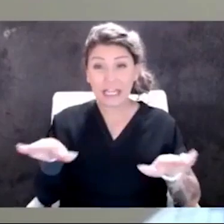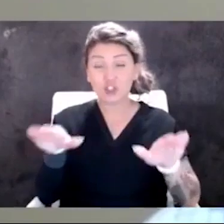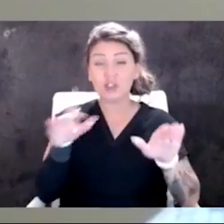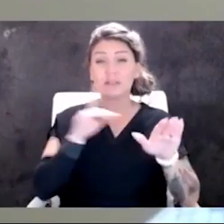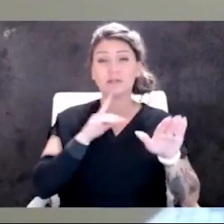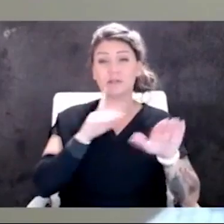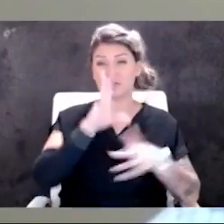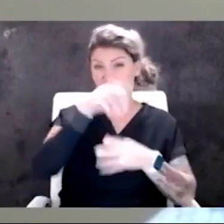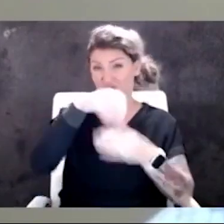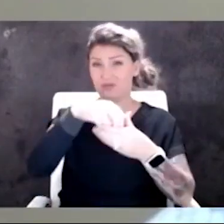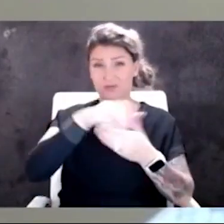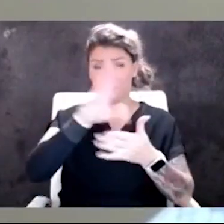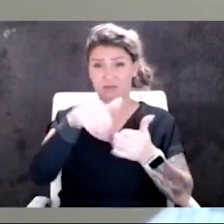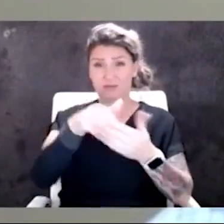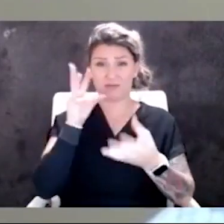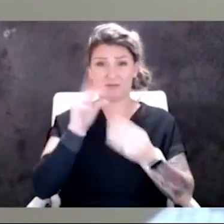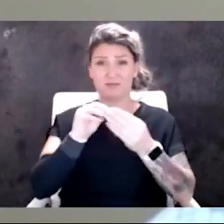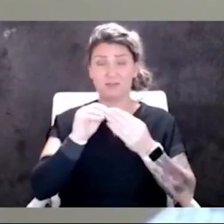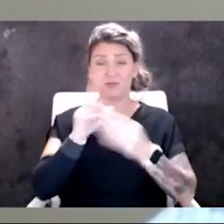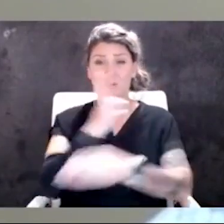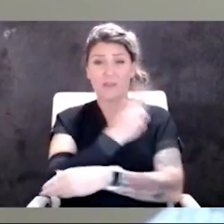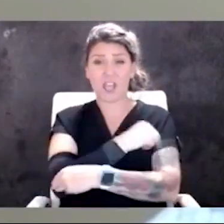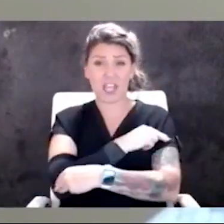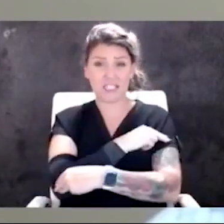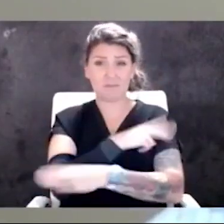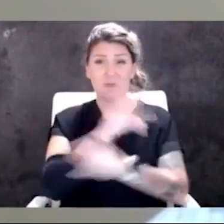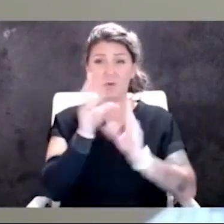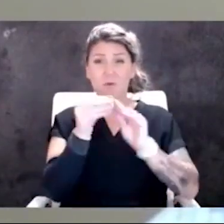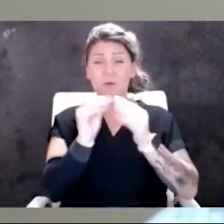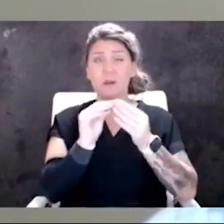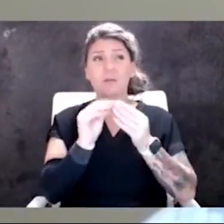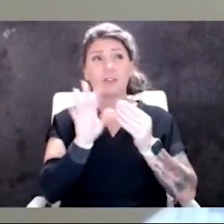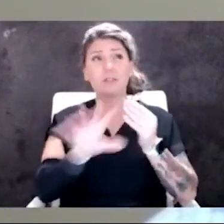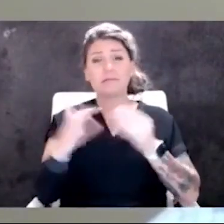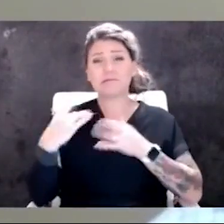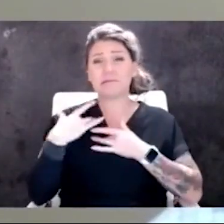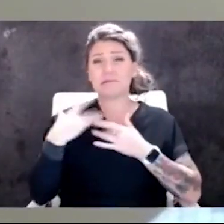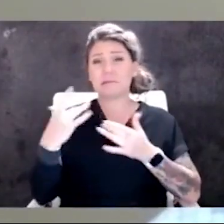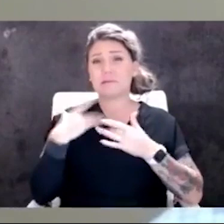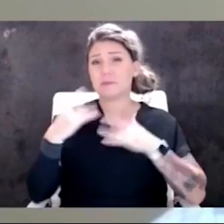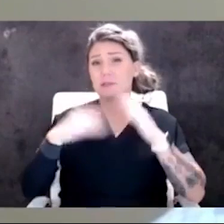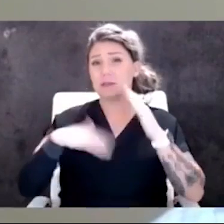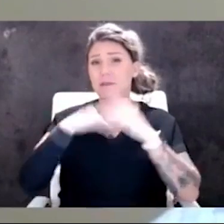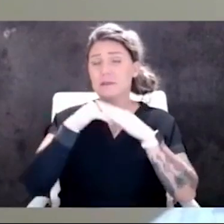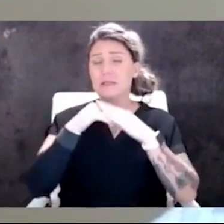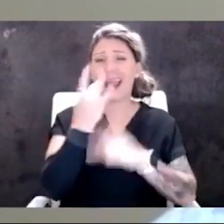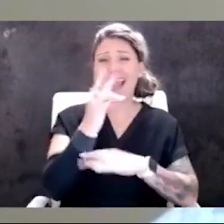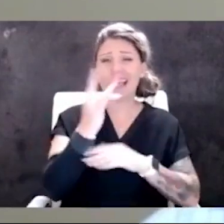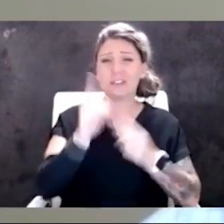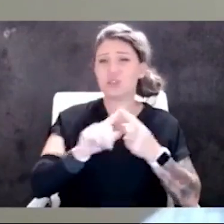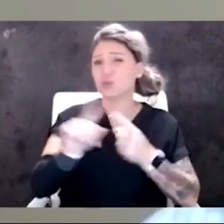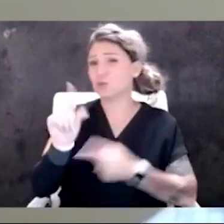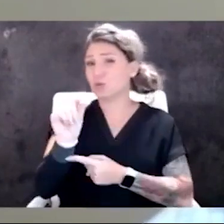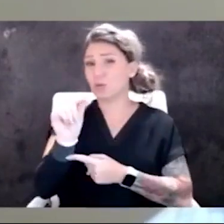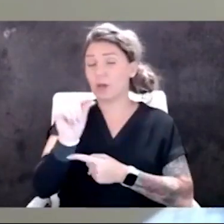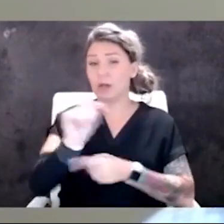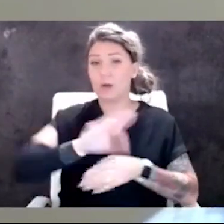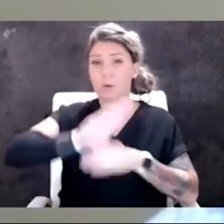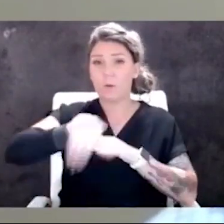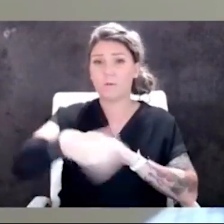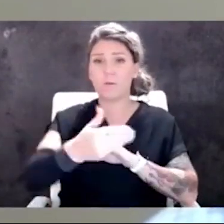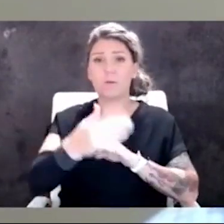our hospitalist volume is typically is usually a max of 18 to 20. Over the weekend, we